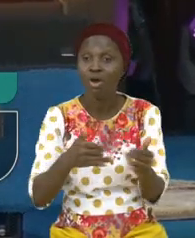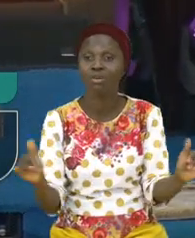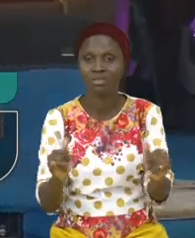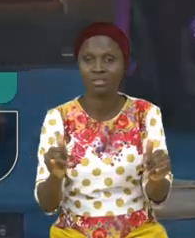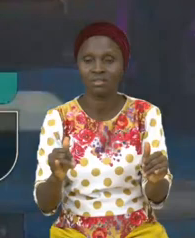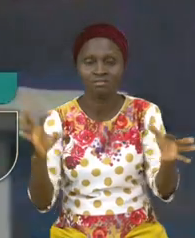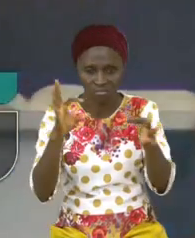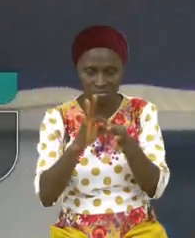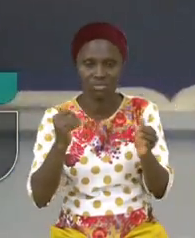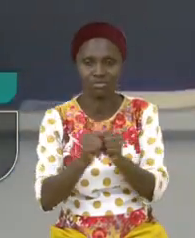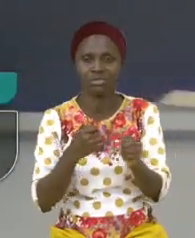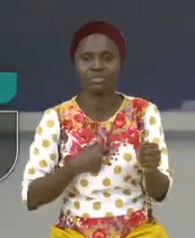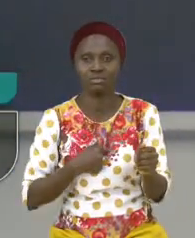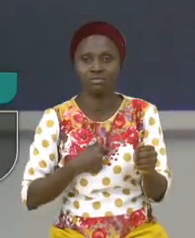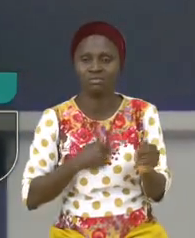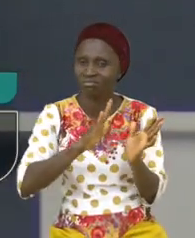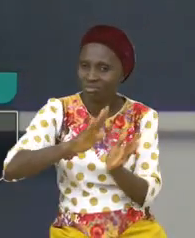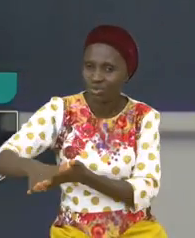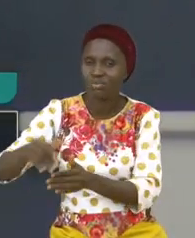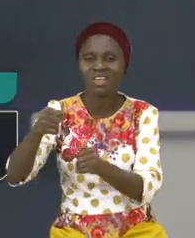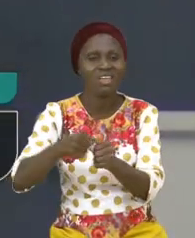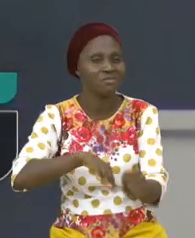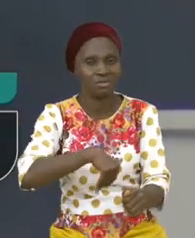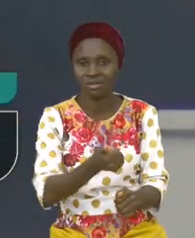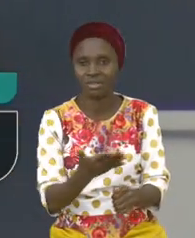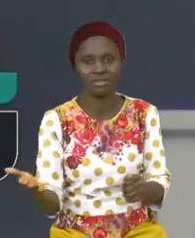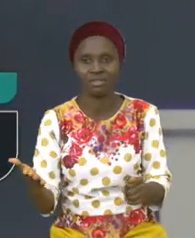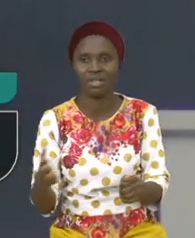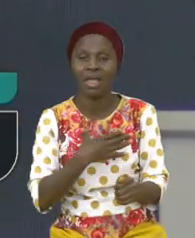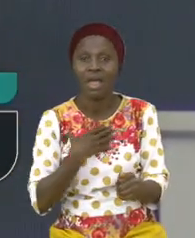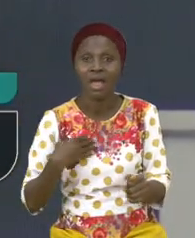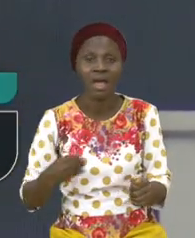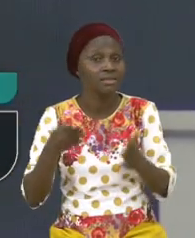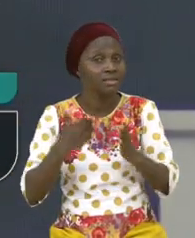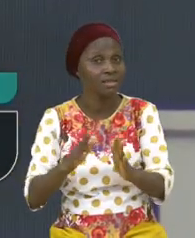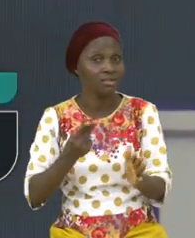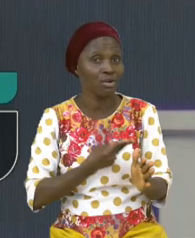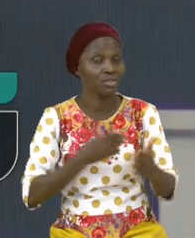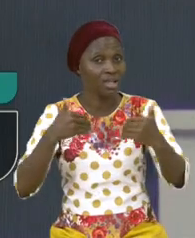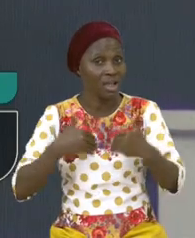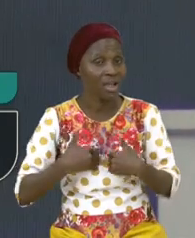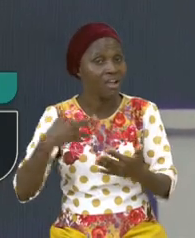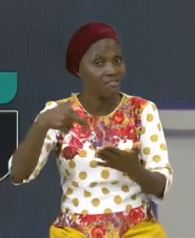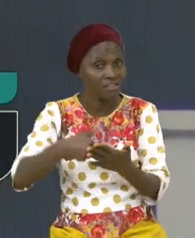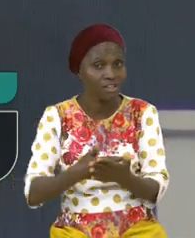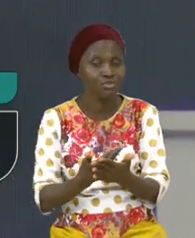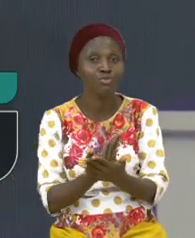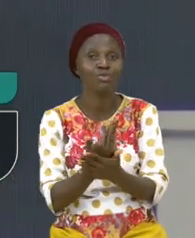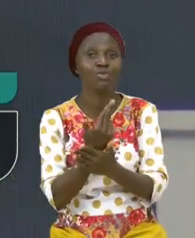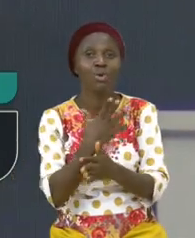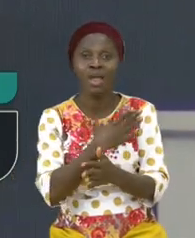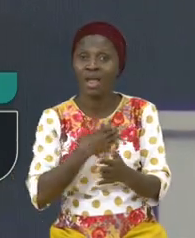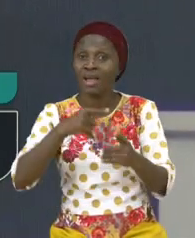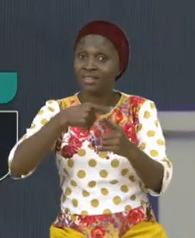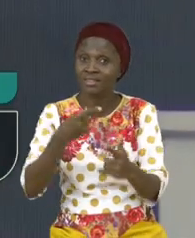me, connect with me. Drop every other thing and let us have renewal and